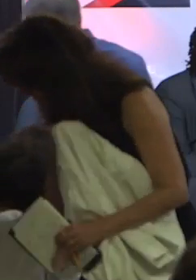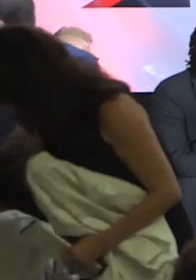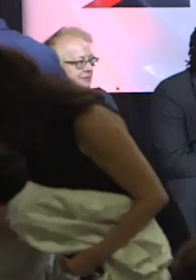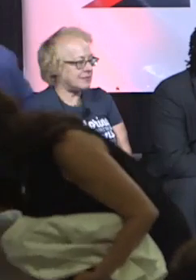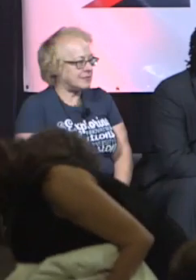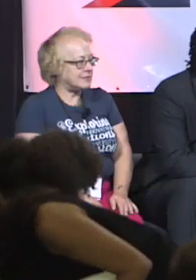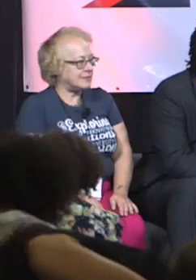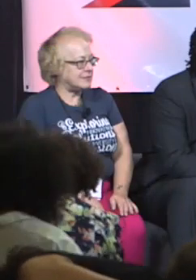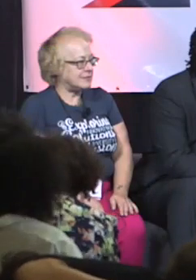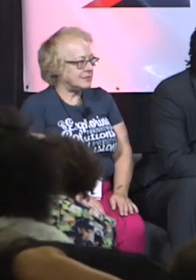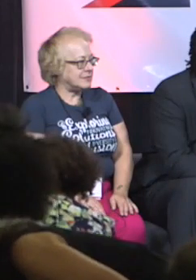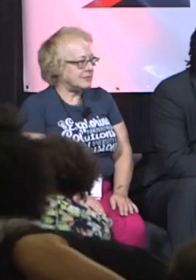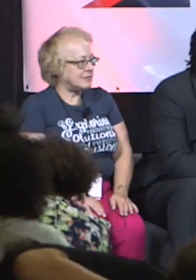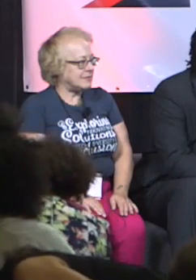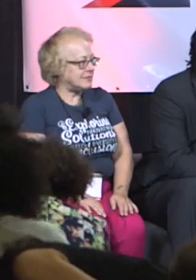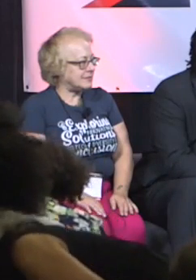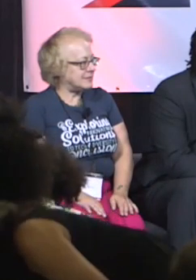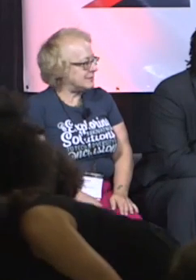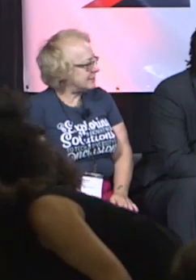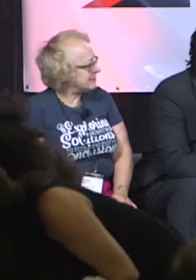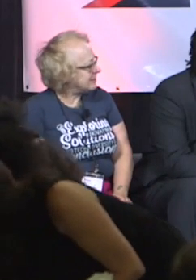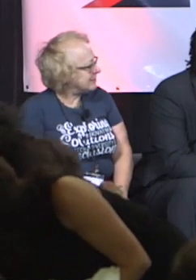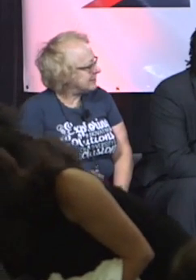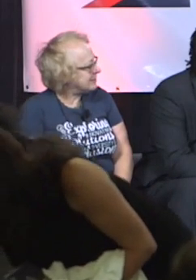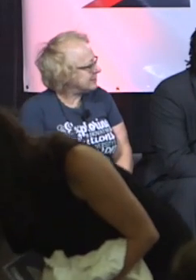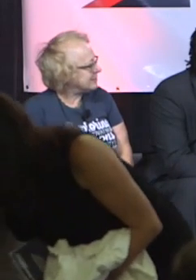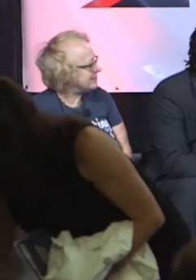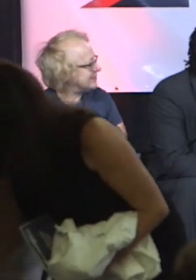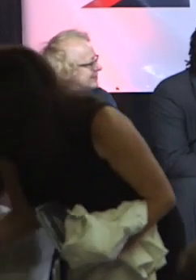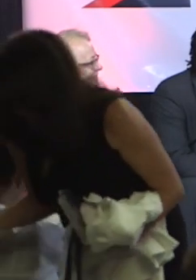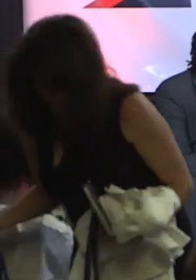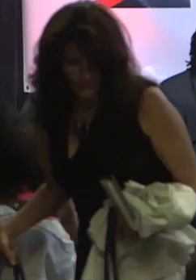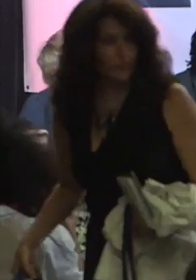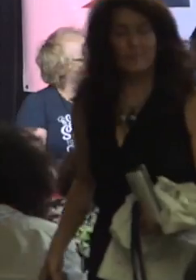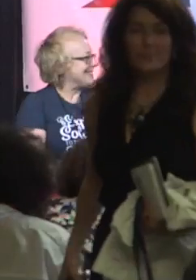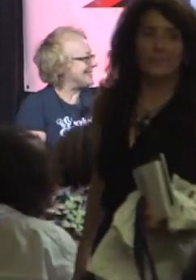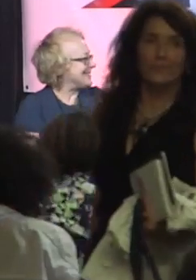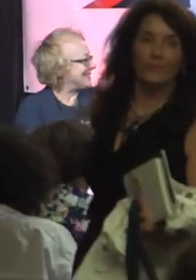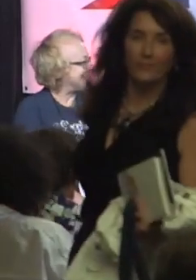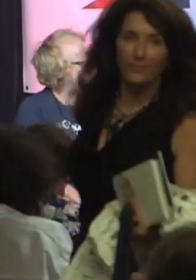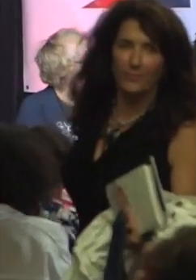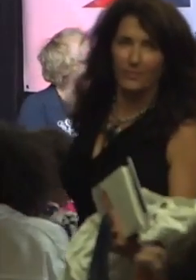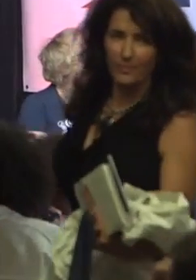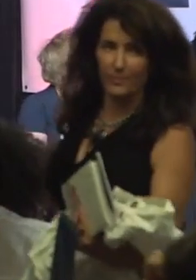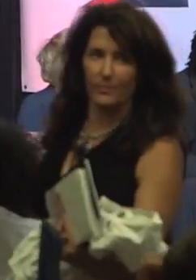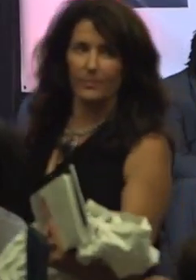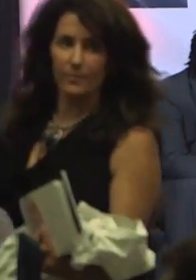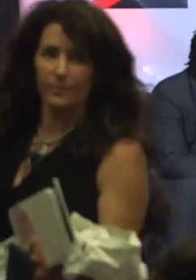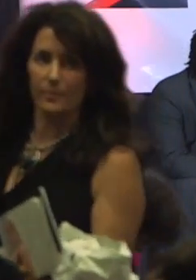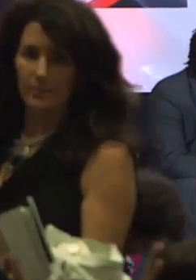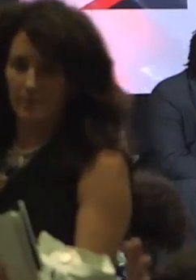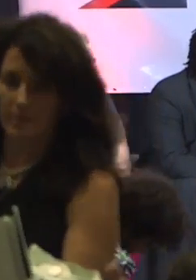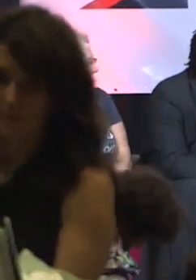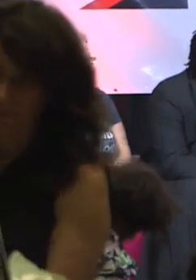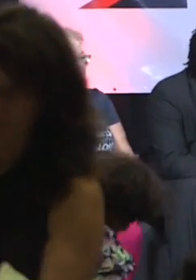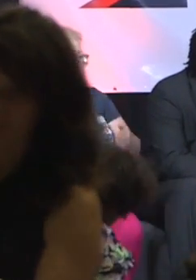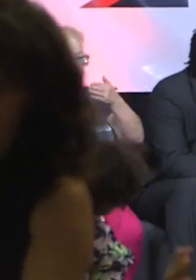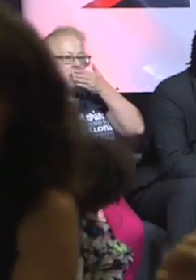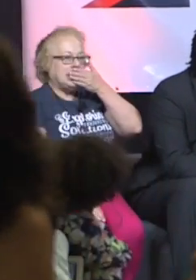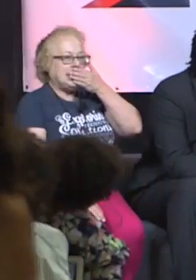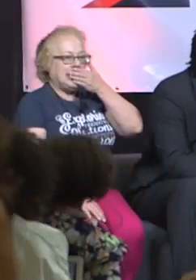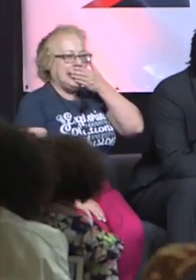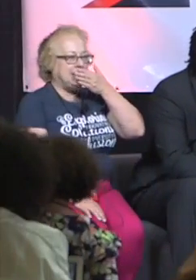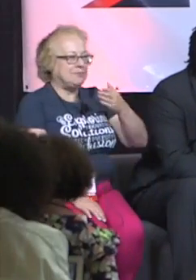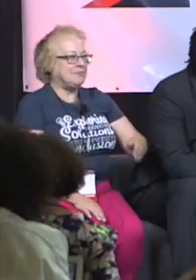So unless Chad objects, we're going to start with him. I completely object. Okay, wonderful. We want this to be a challenging